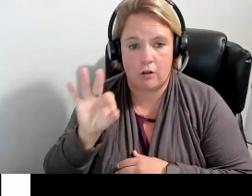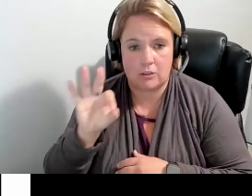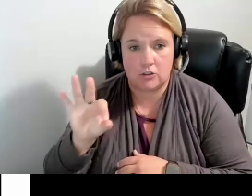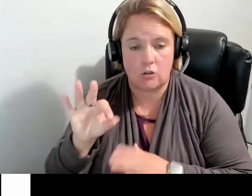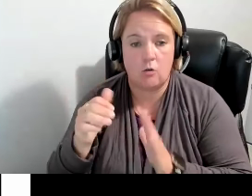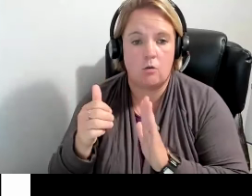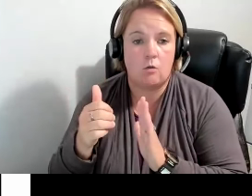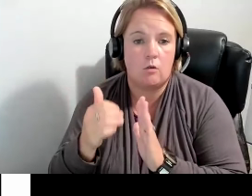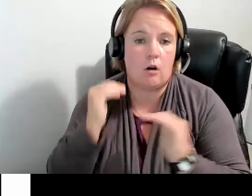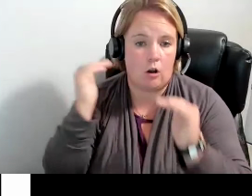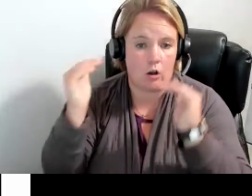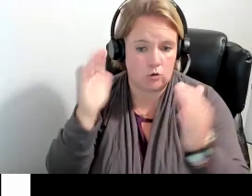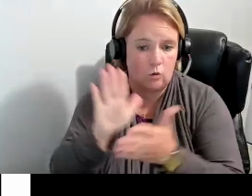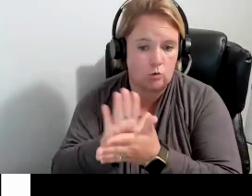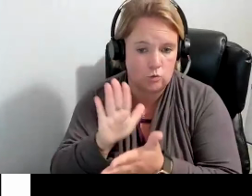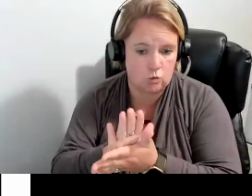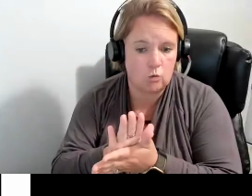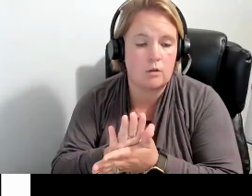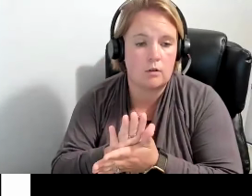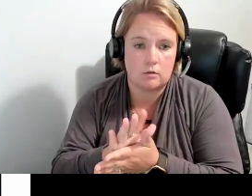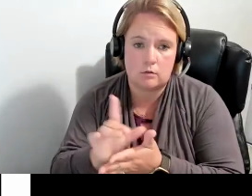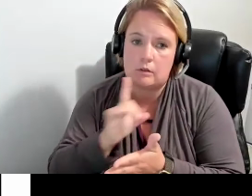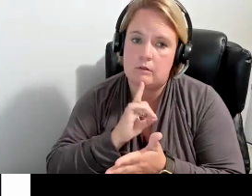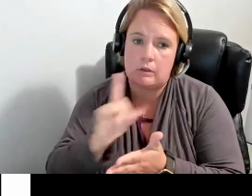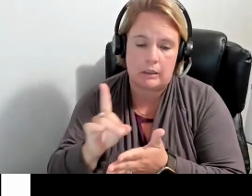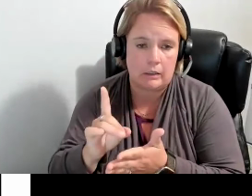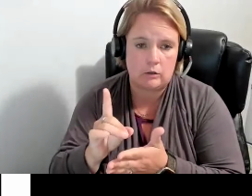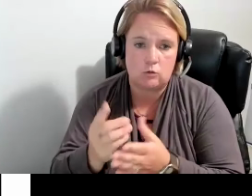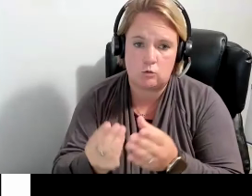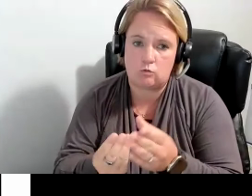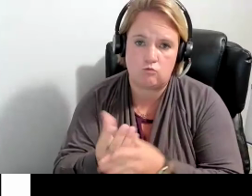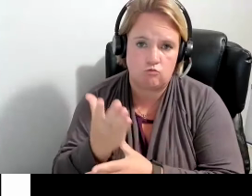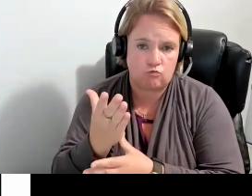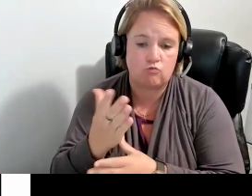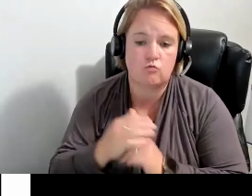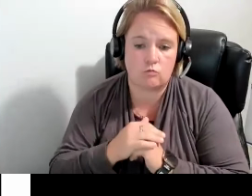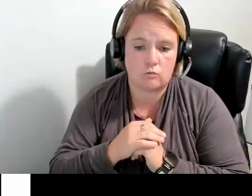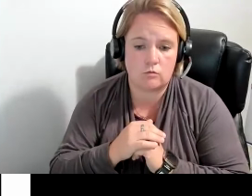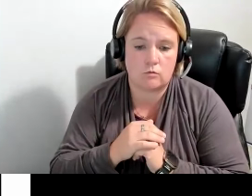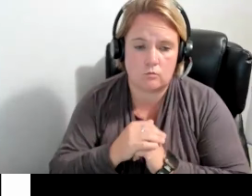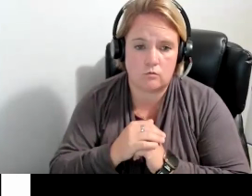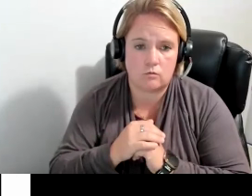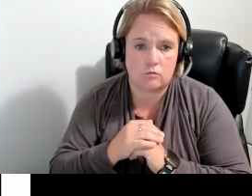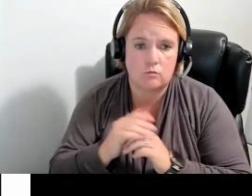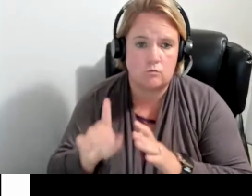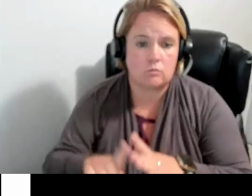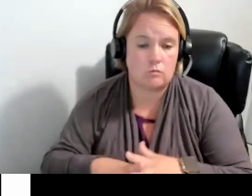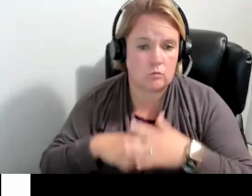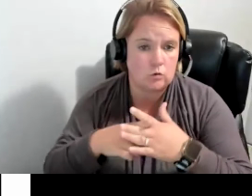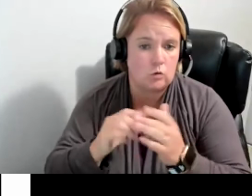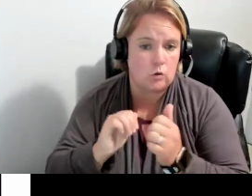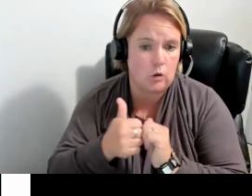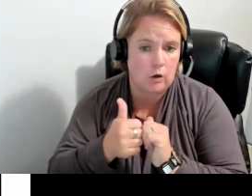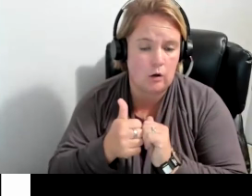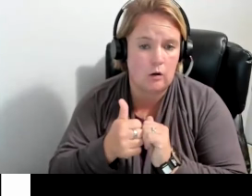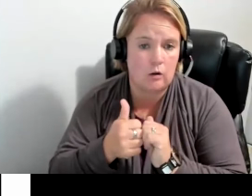them. And it's really grown in the last several years. Part of how it started was for a long time, Lisa, when she was